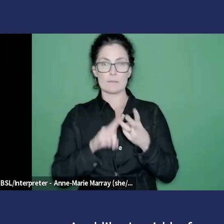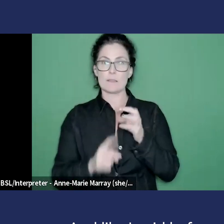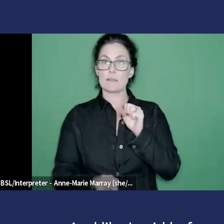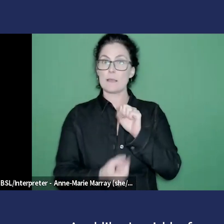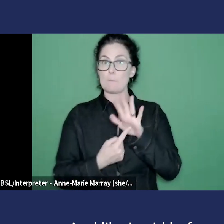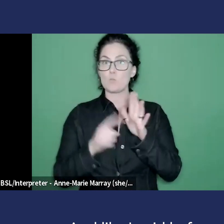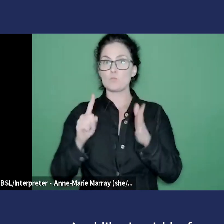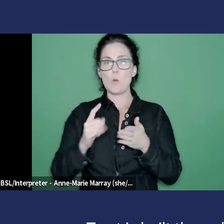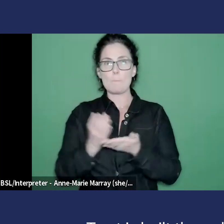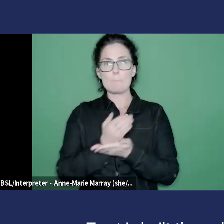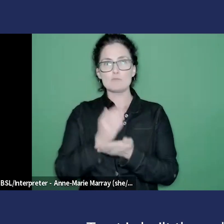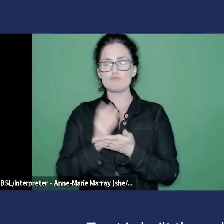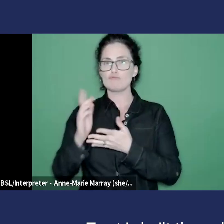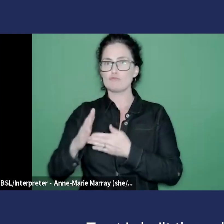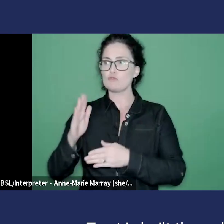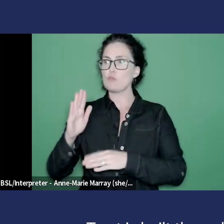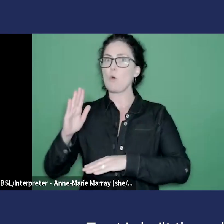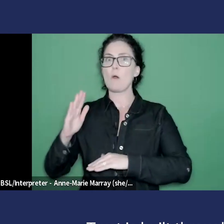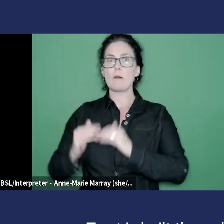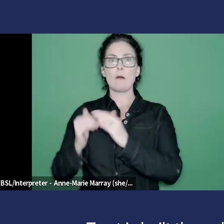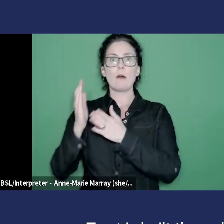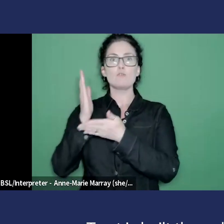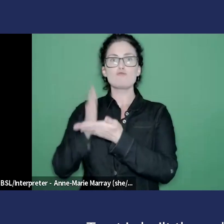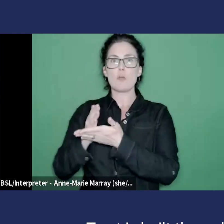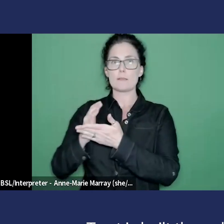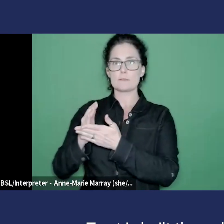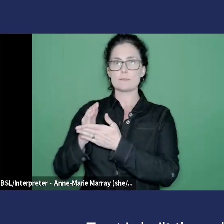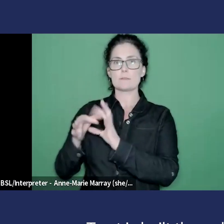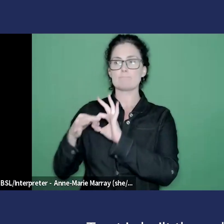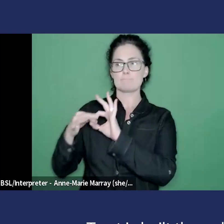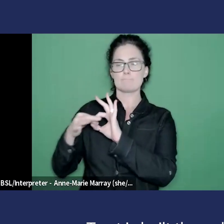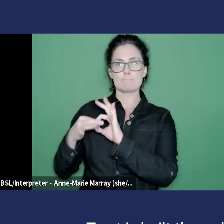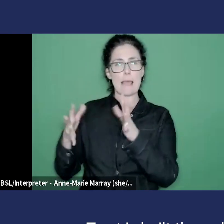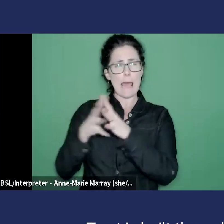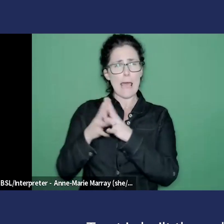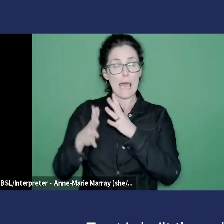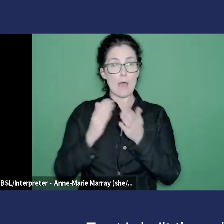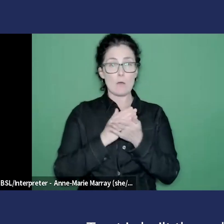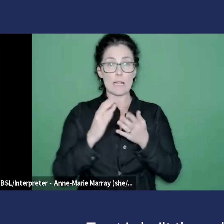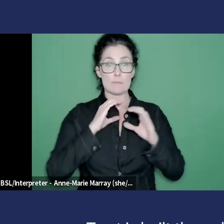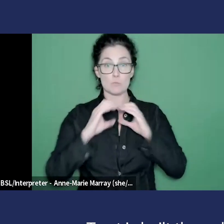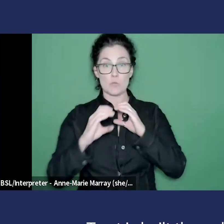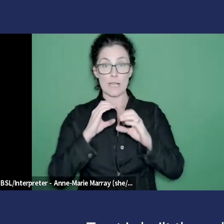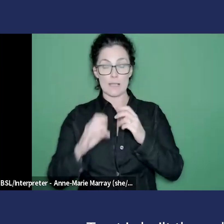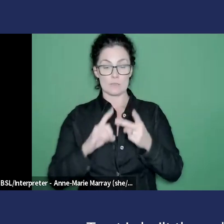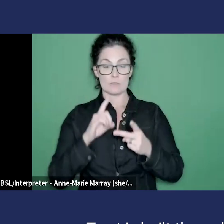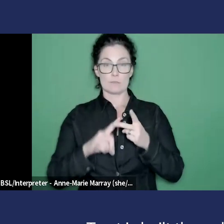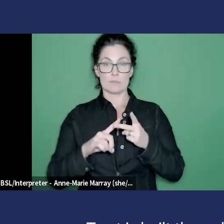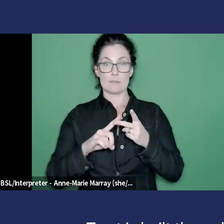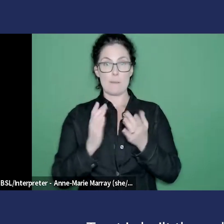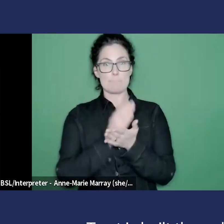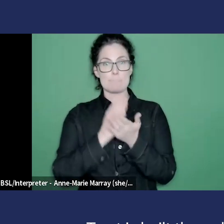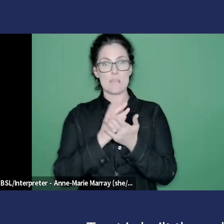this is building trust. So trust is built through clear communication with our patients. Setting